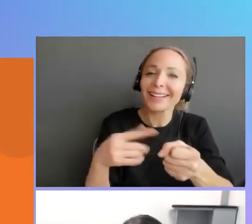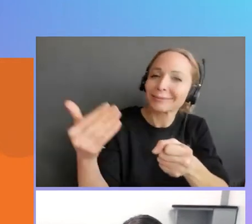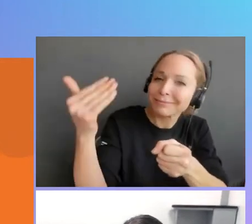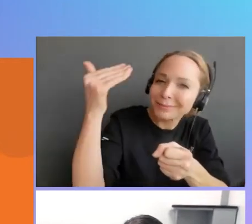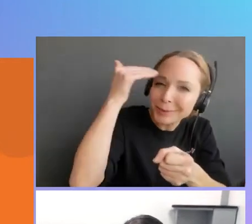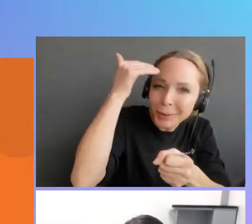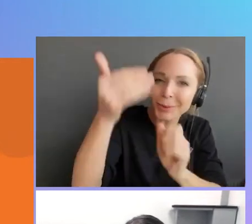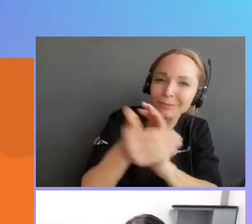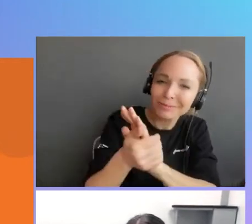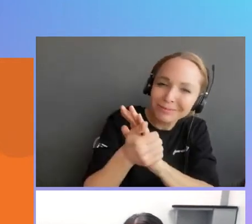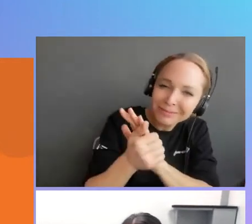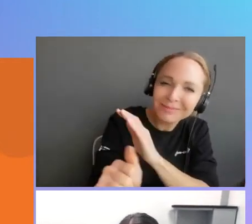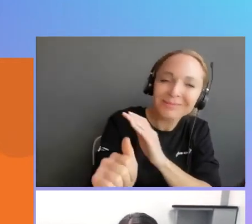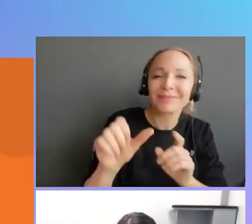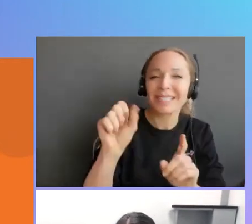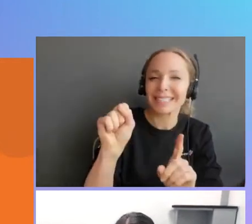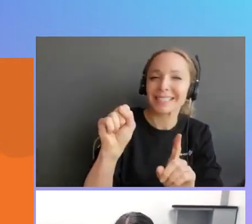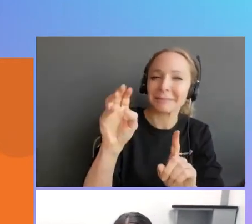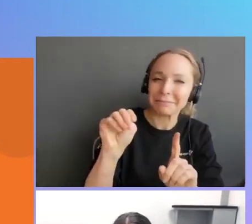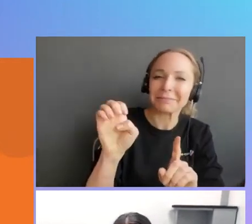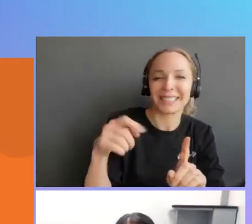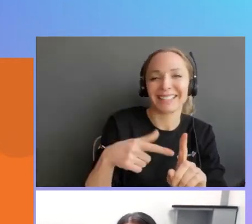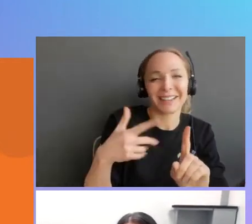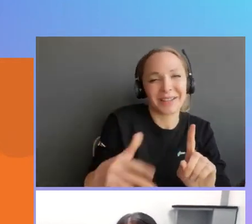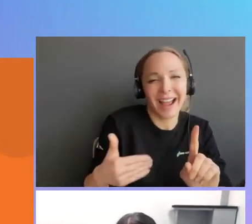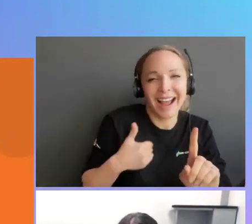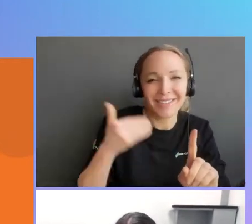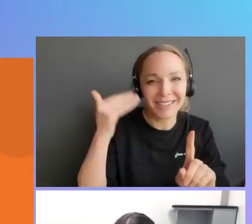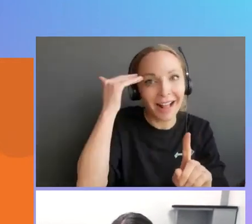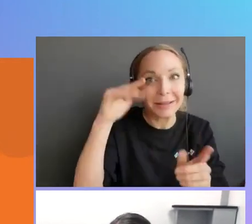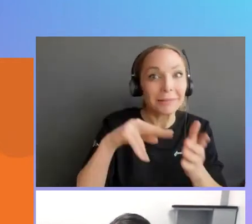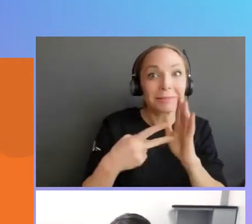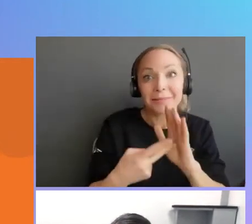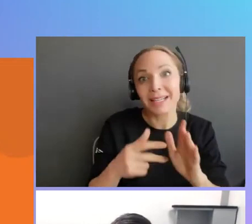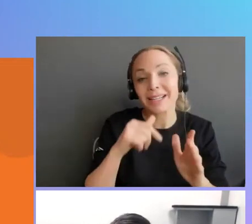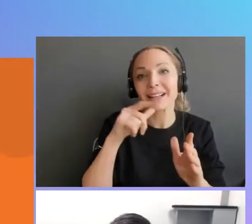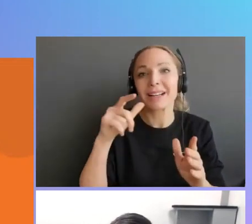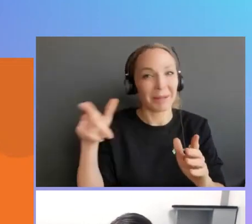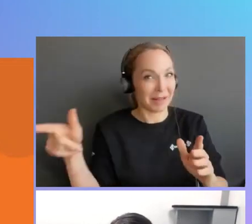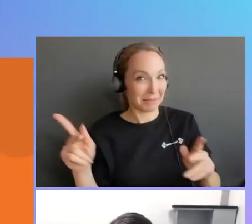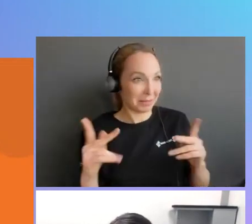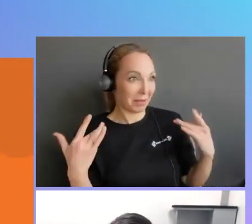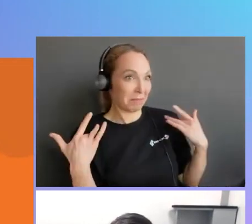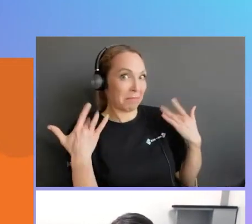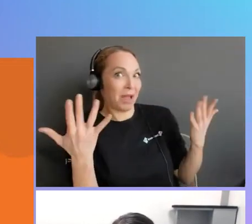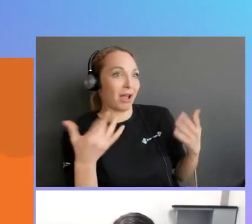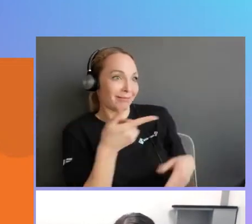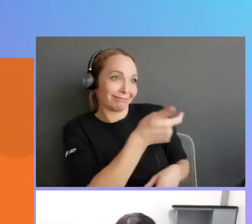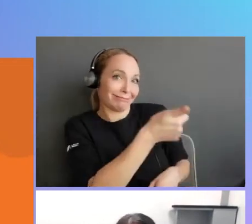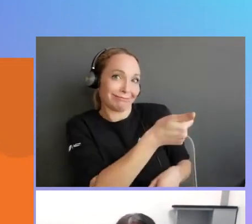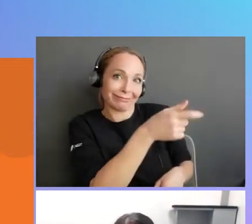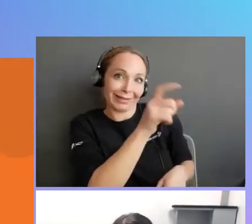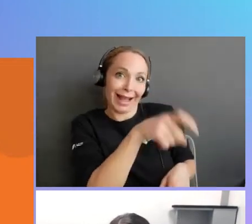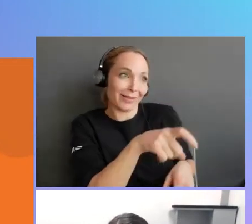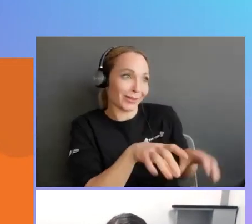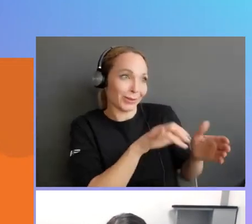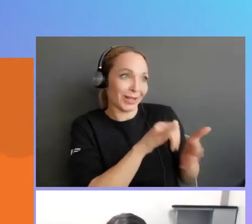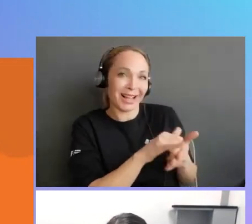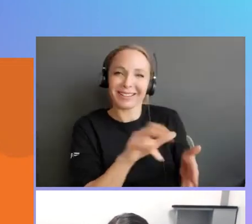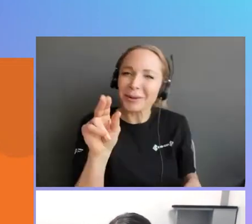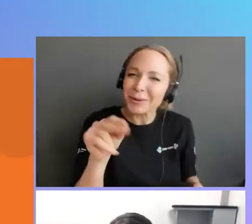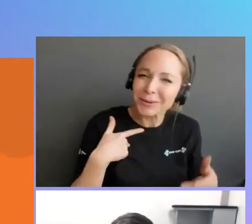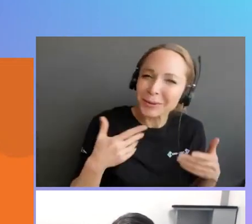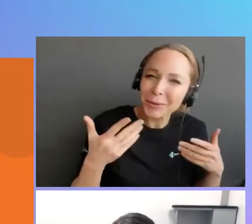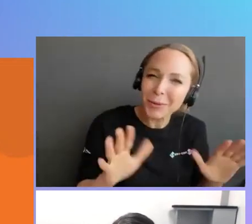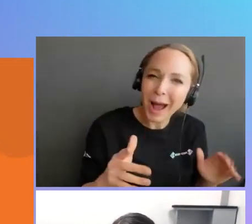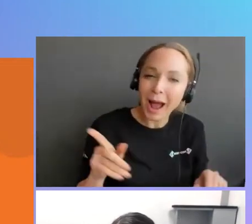rules, they're not communicating, so we obviously don't have to do it. Not quite. We ultimately want people to take ownership of this.